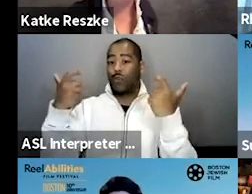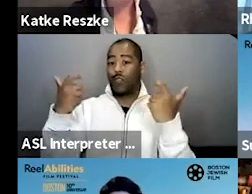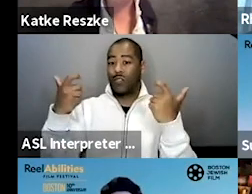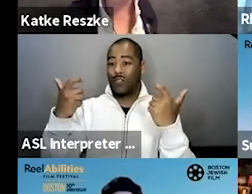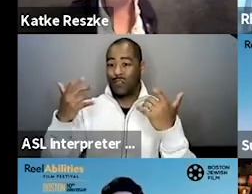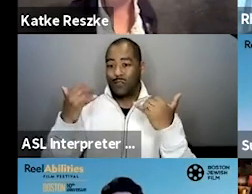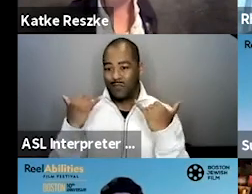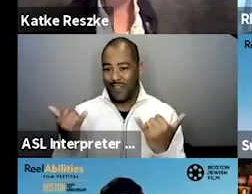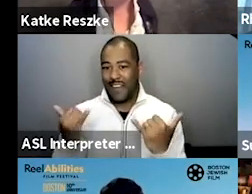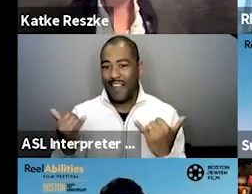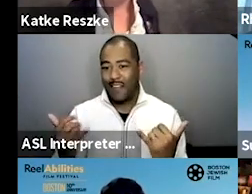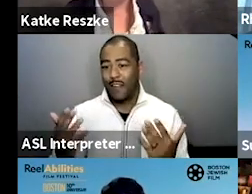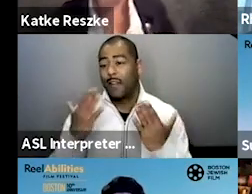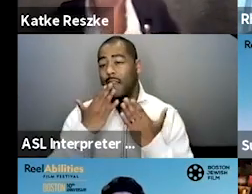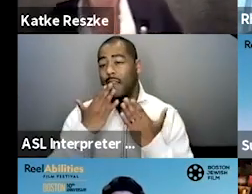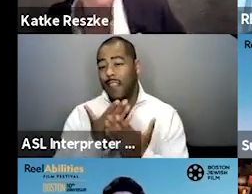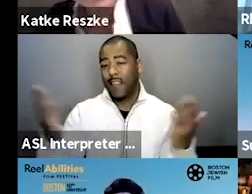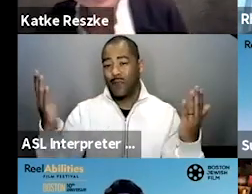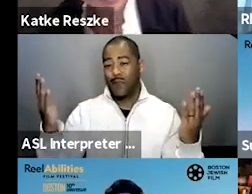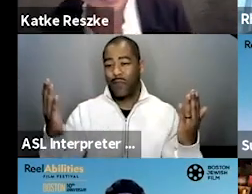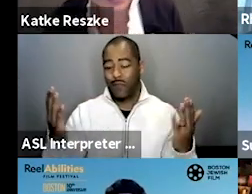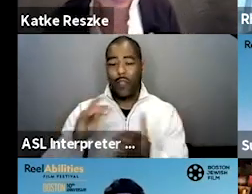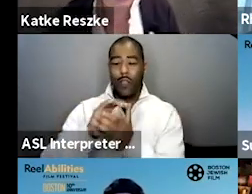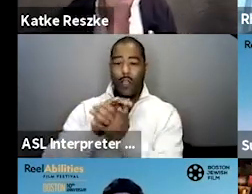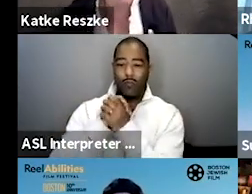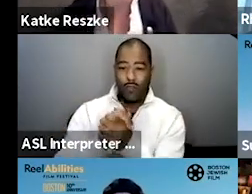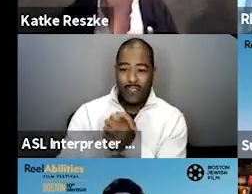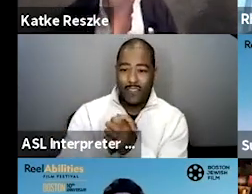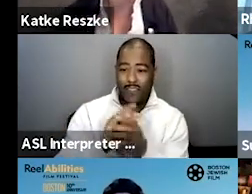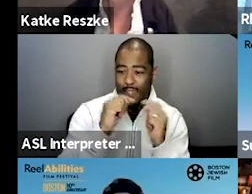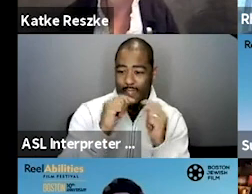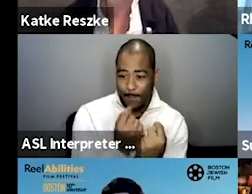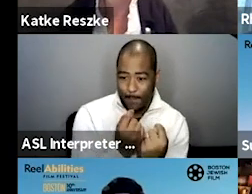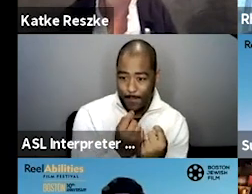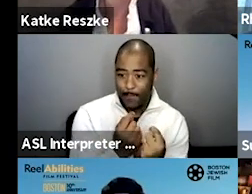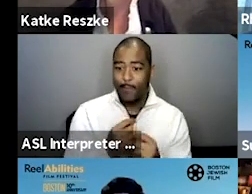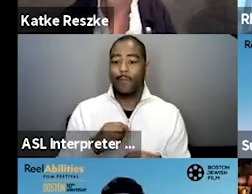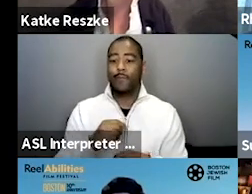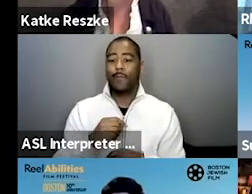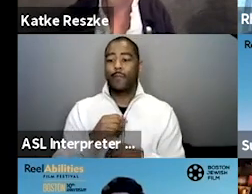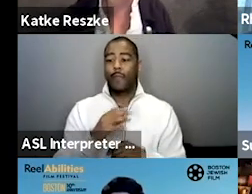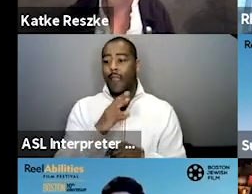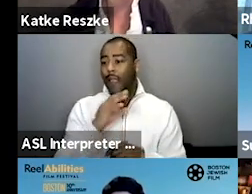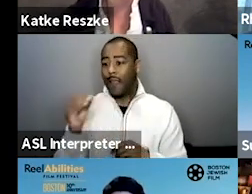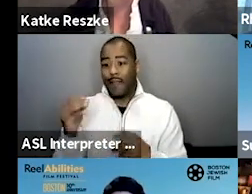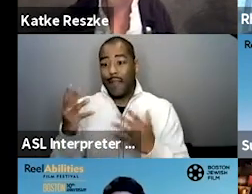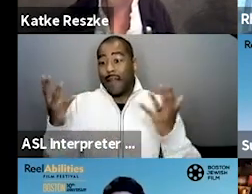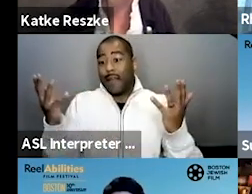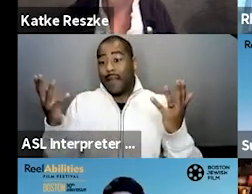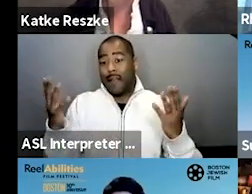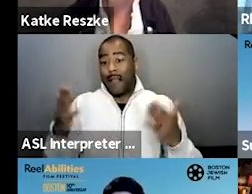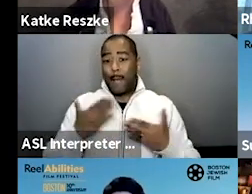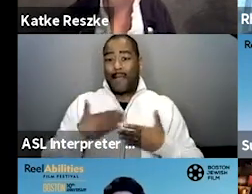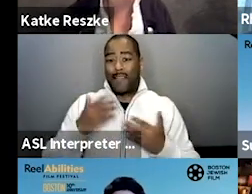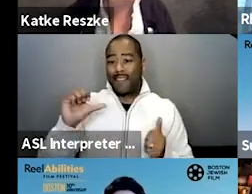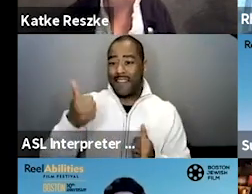now. So thank you very, very much, everybody. Congratulations to the team, and I don't know, happy 10th